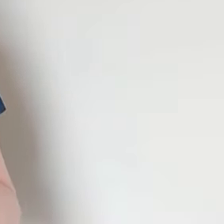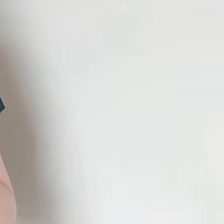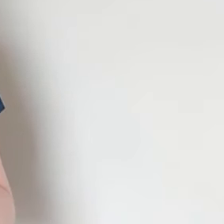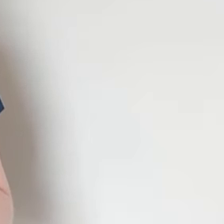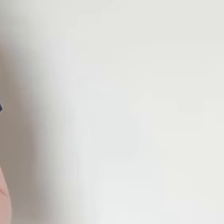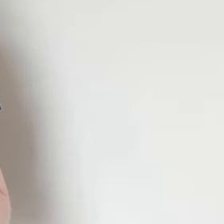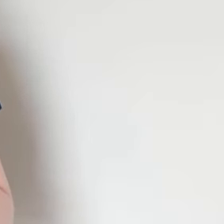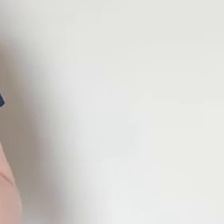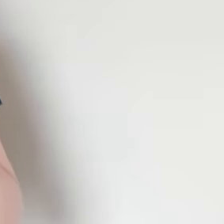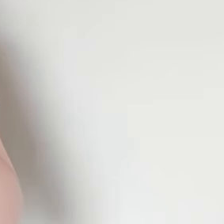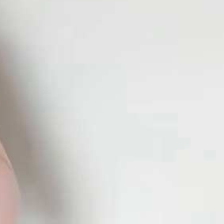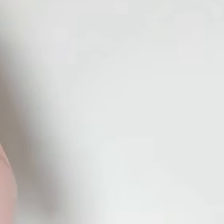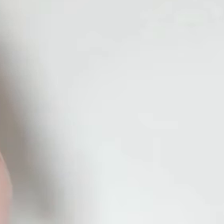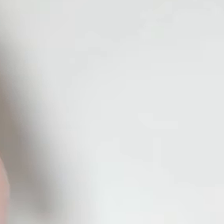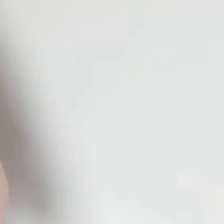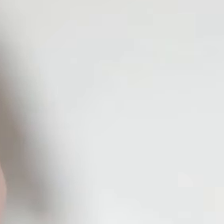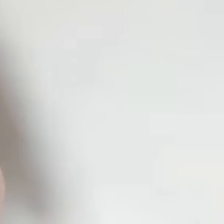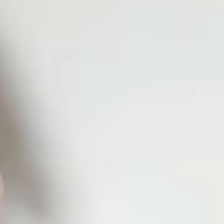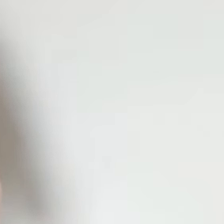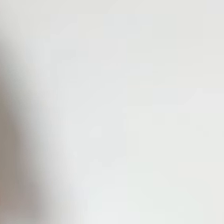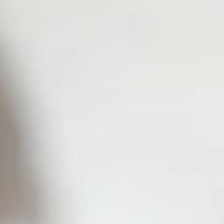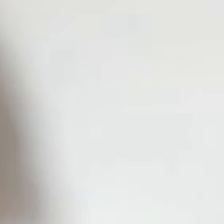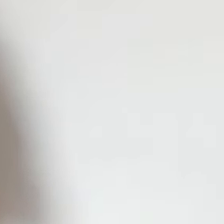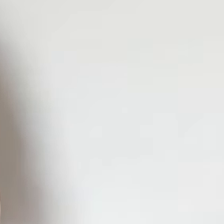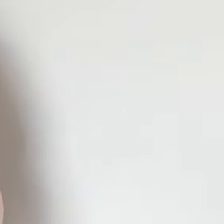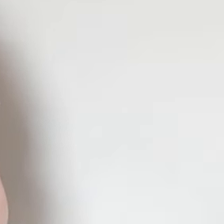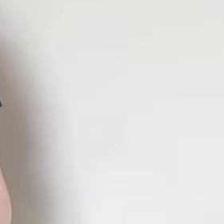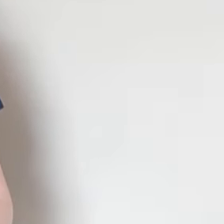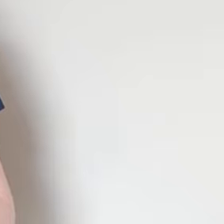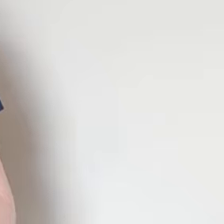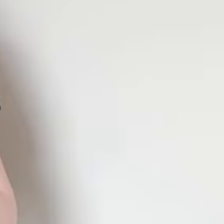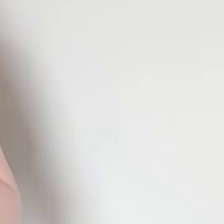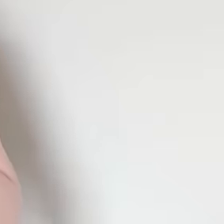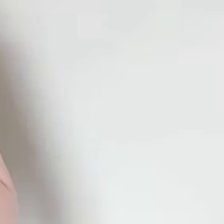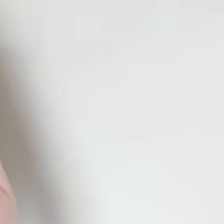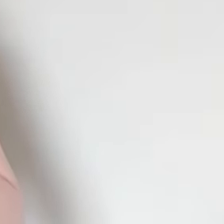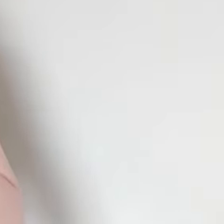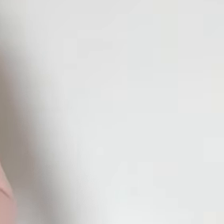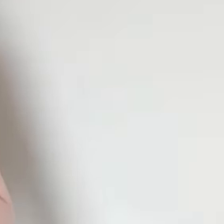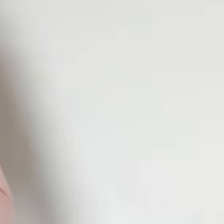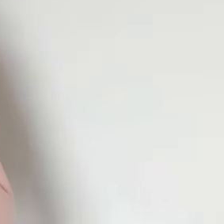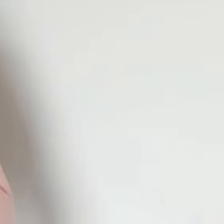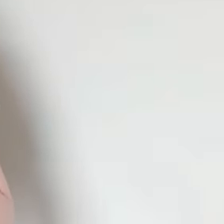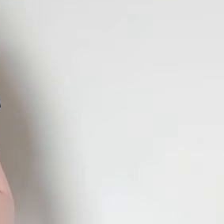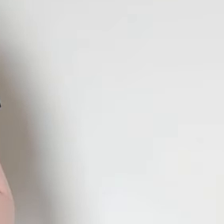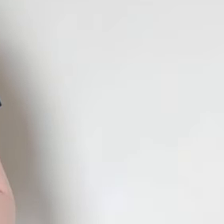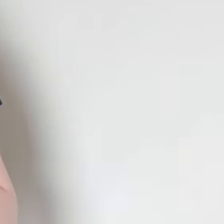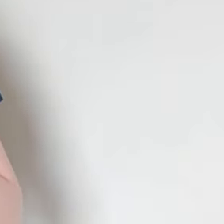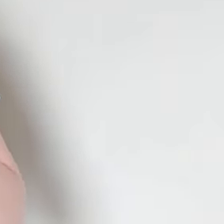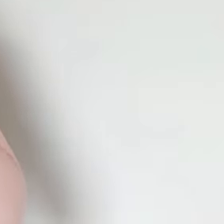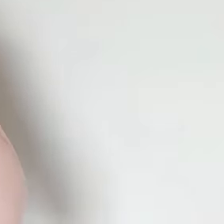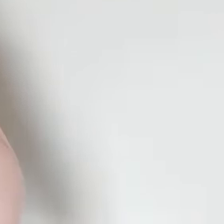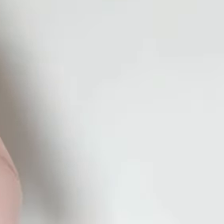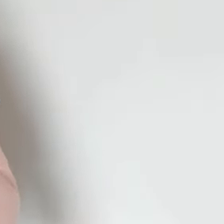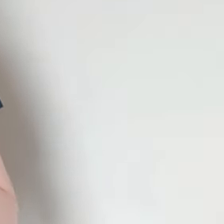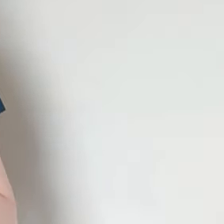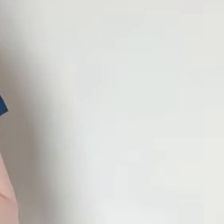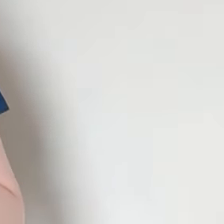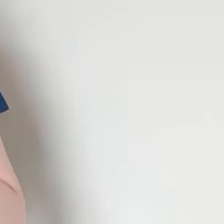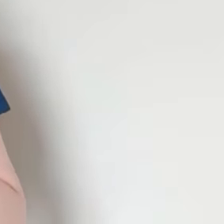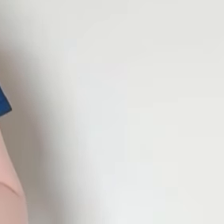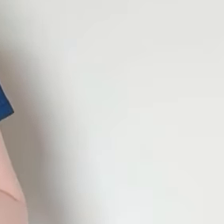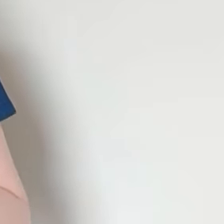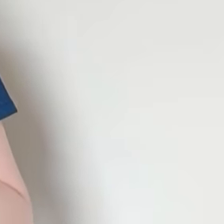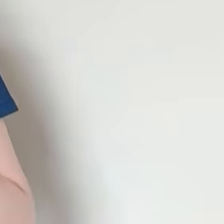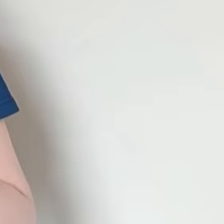Because I know that if I stay close to Jesus, he will be my friend and he will help